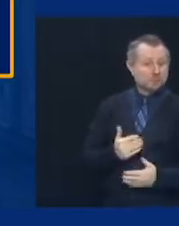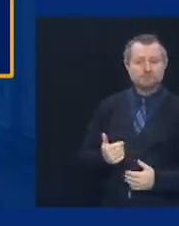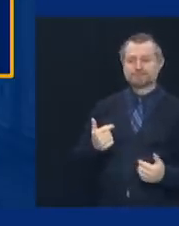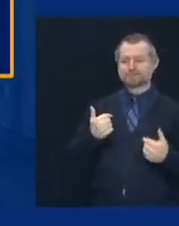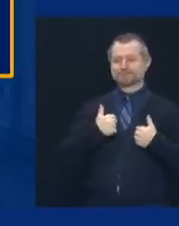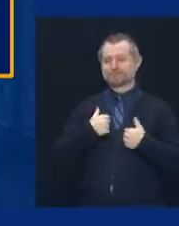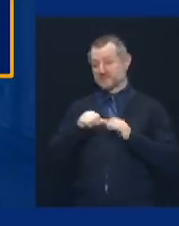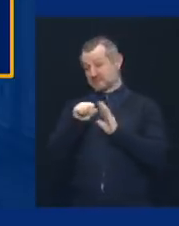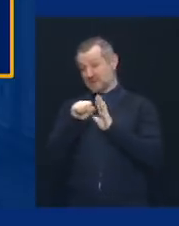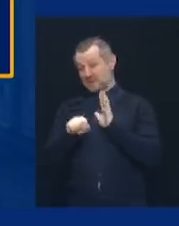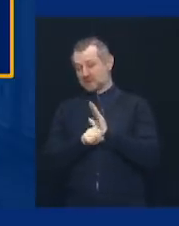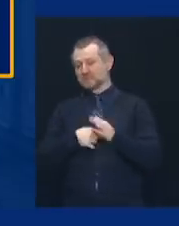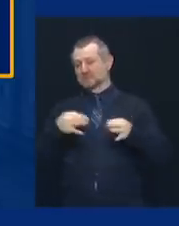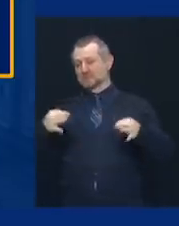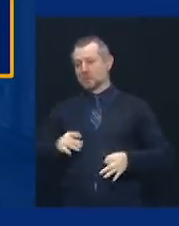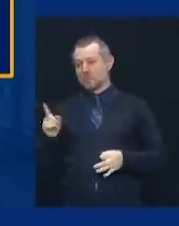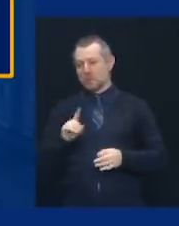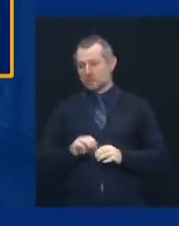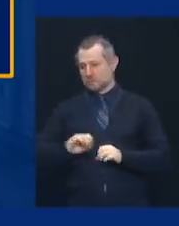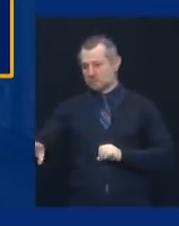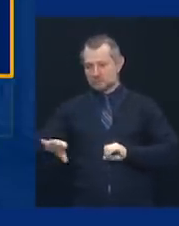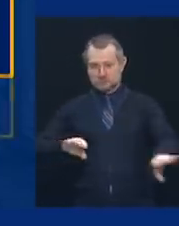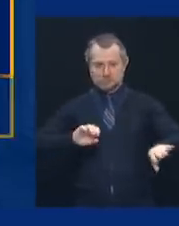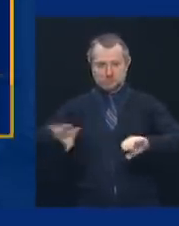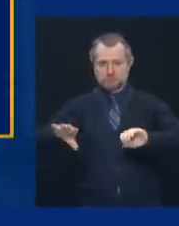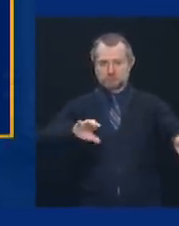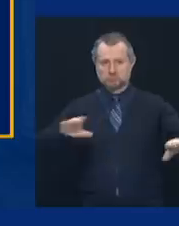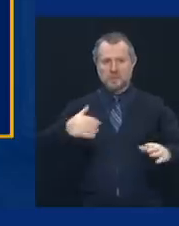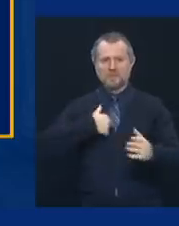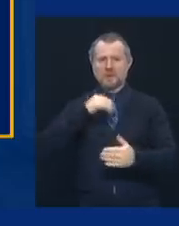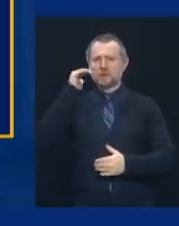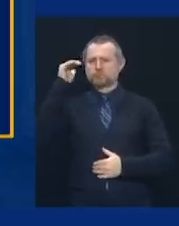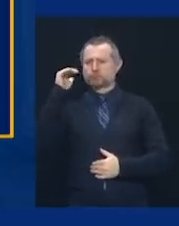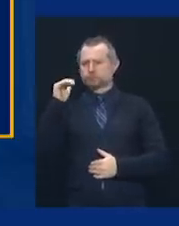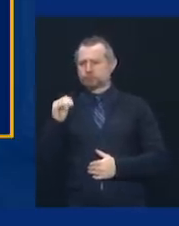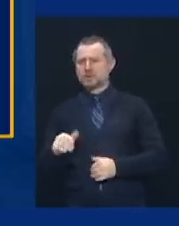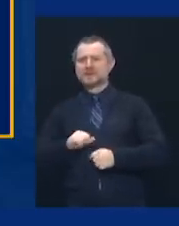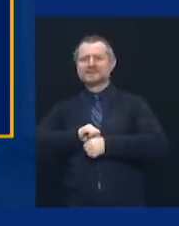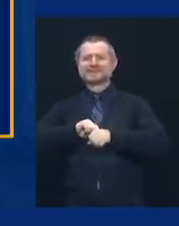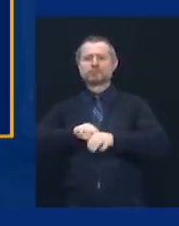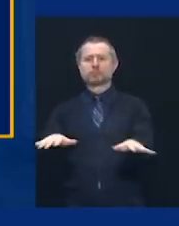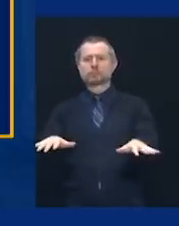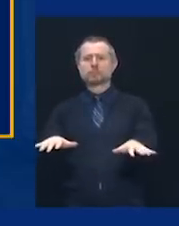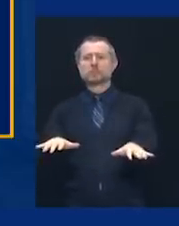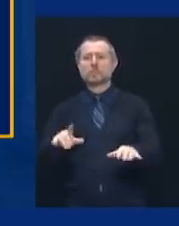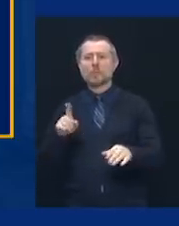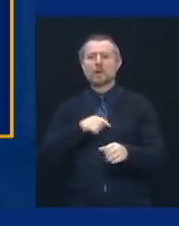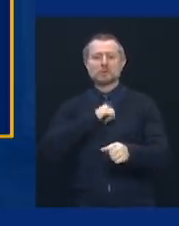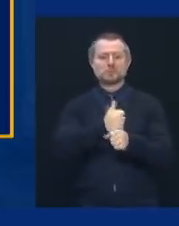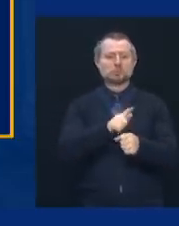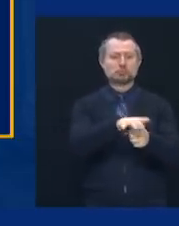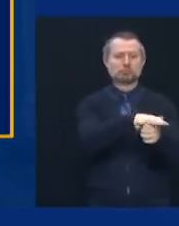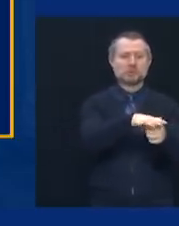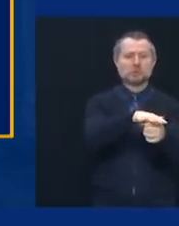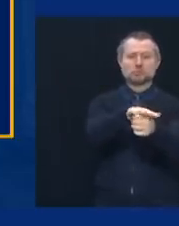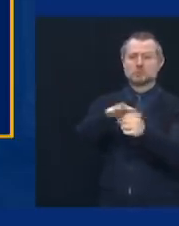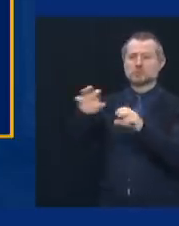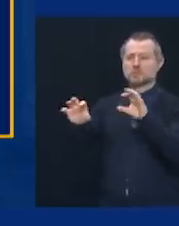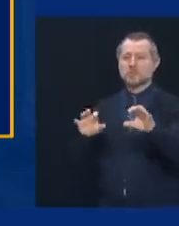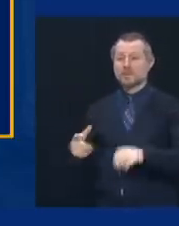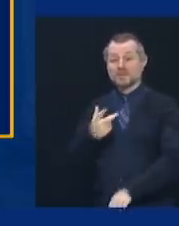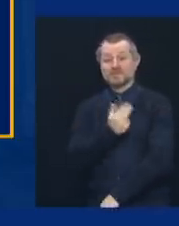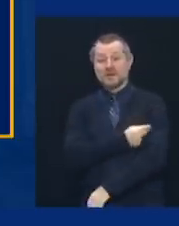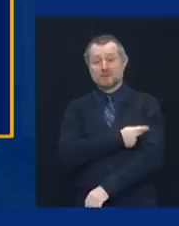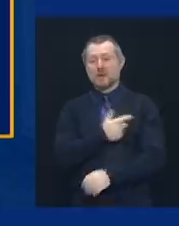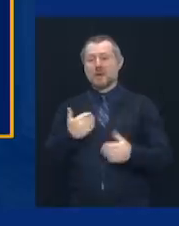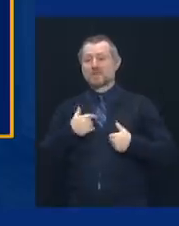the dispersal and guidelines on the vaccine. They're allocated regionally. The vaccines are going to be distributed medically, not